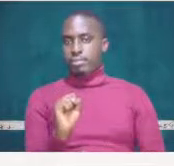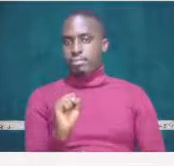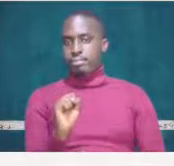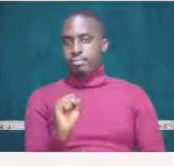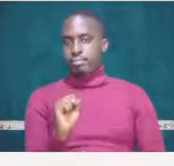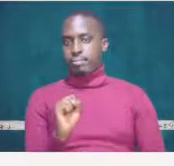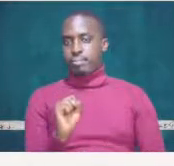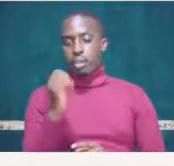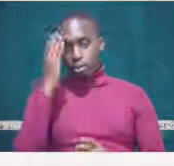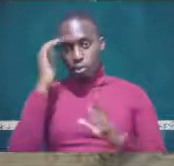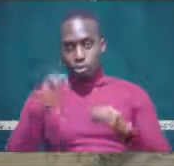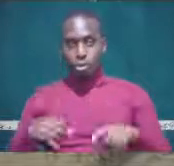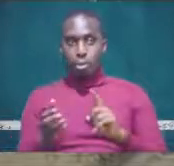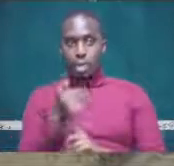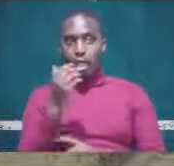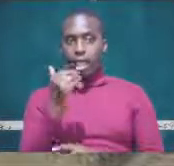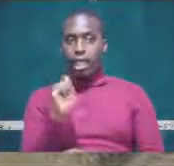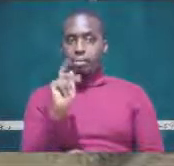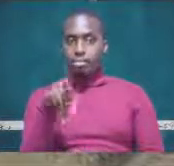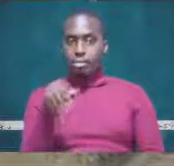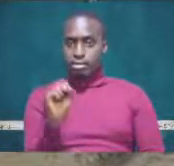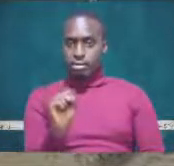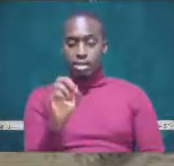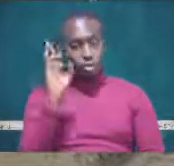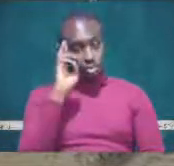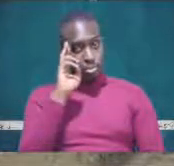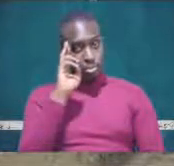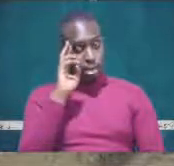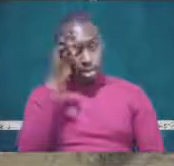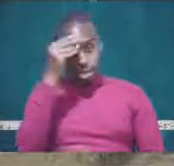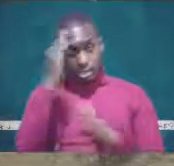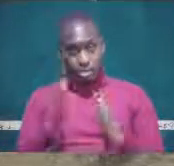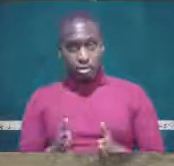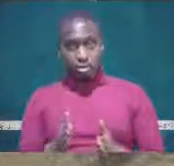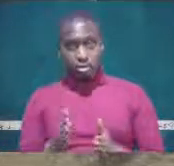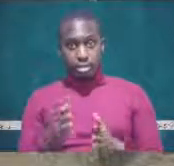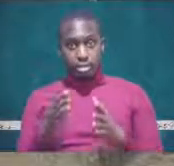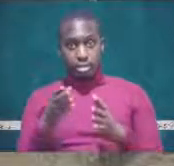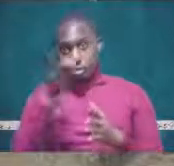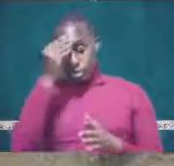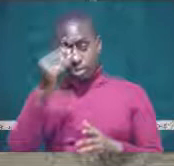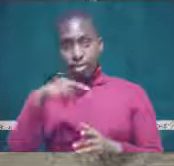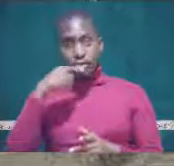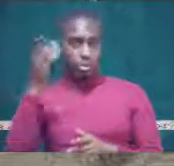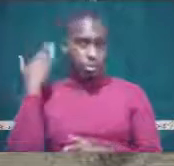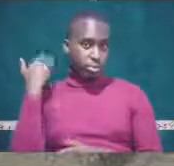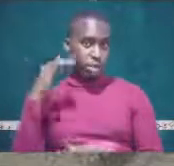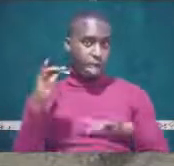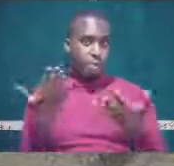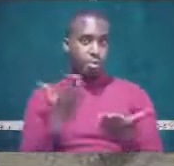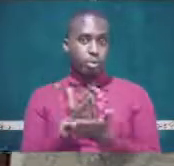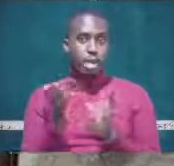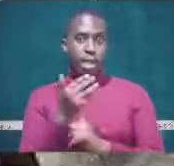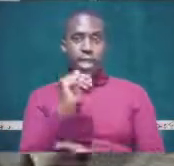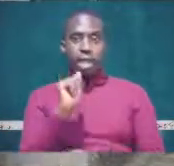To get the average propensity to save, do you remember, learners, what we learned in the previous lesson? How do we get the